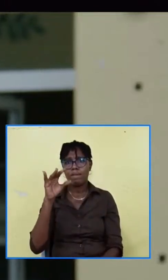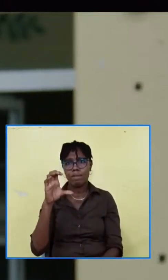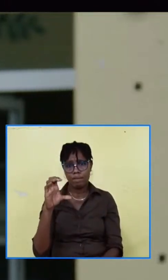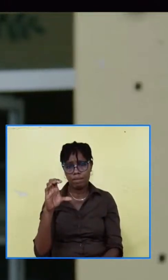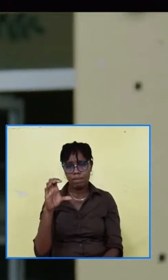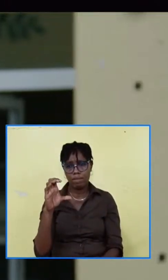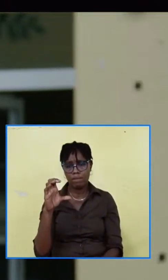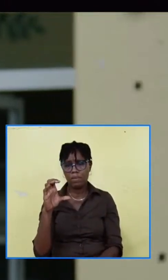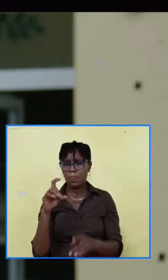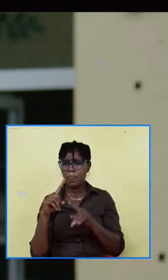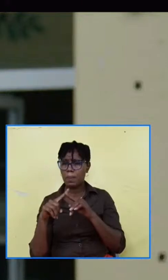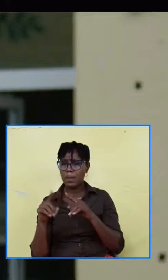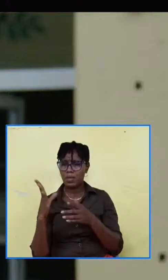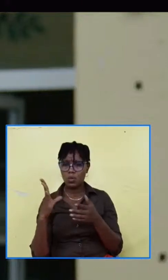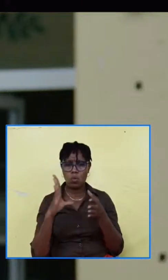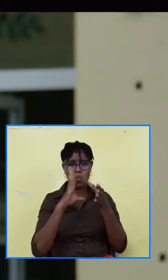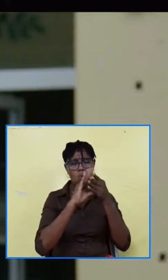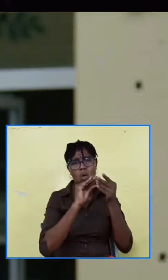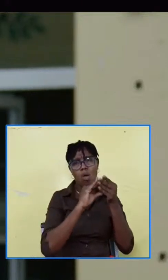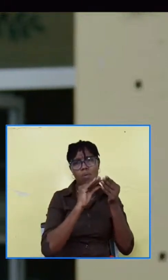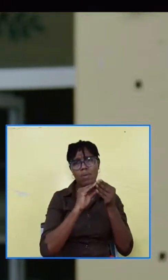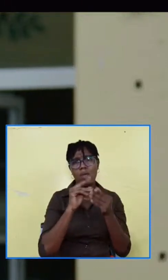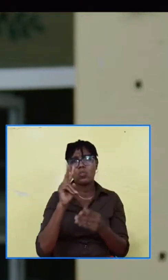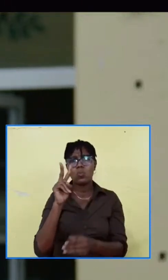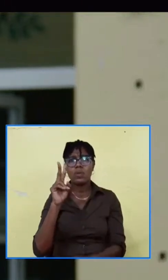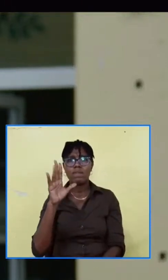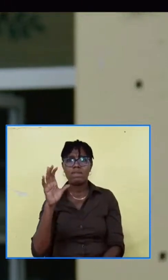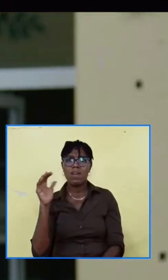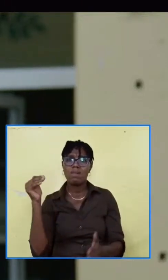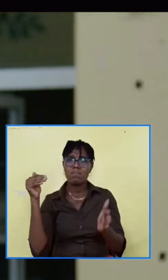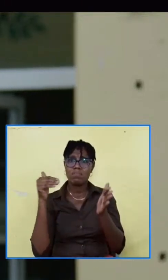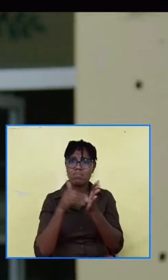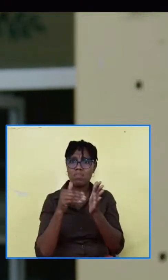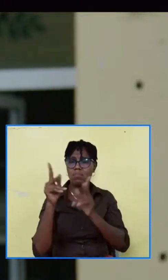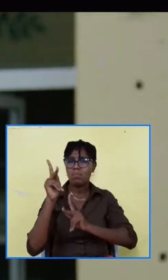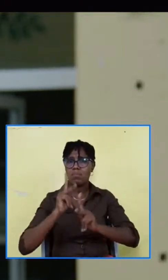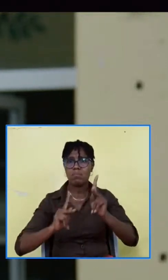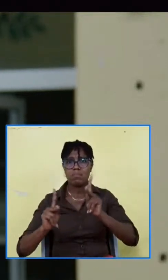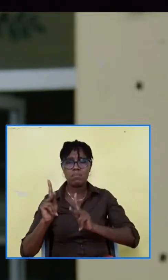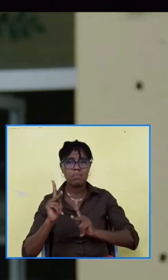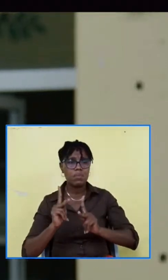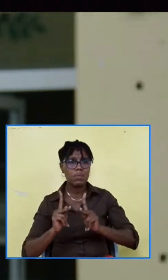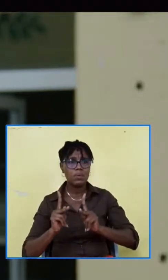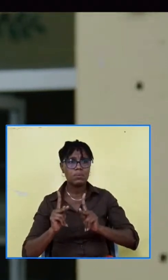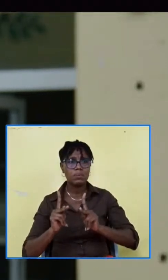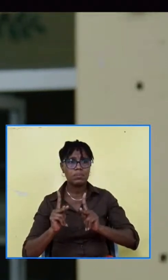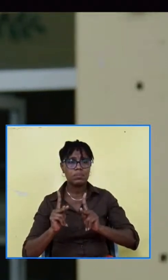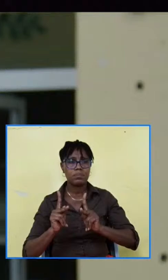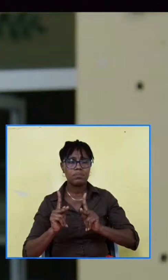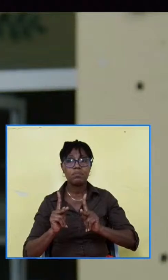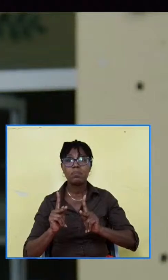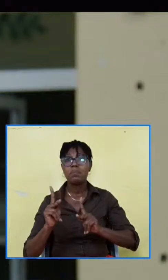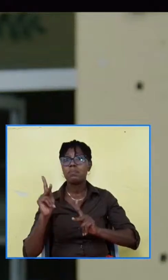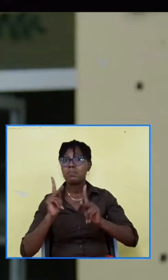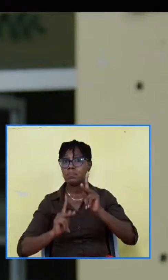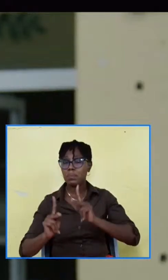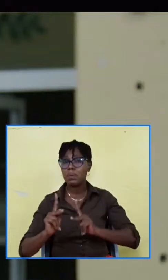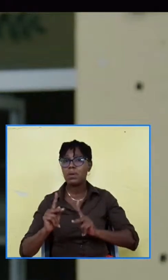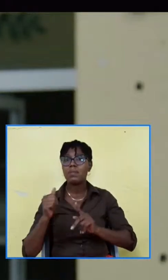there are about 25,000 unemployed, not unemployed,